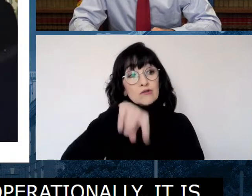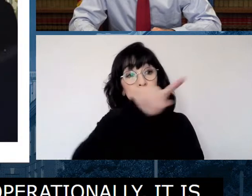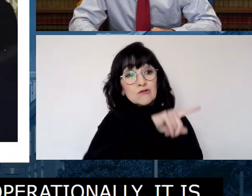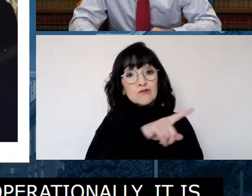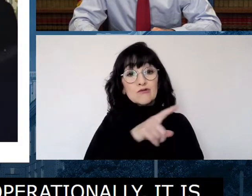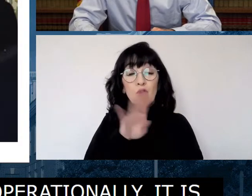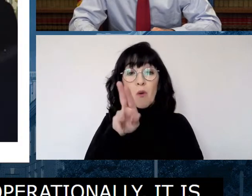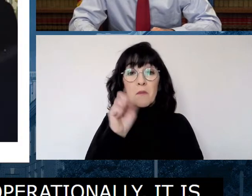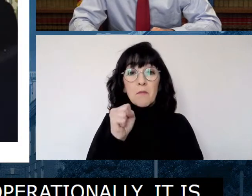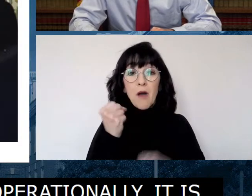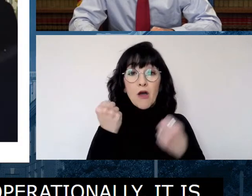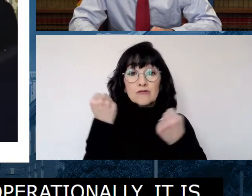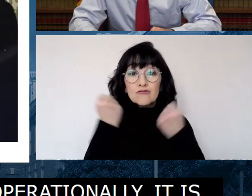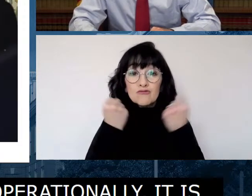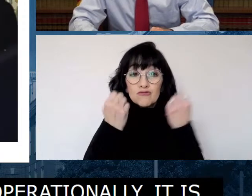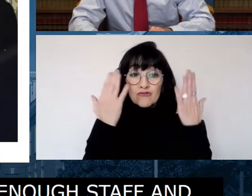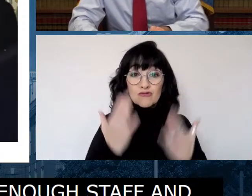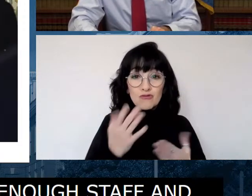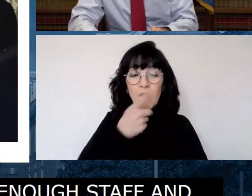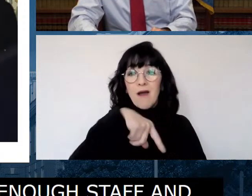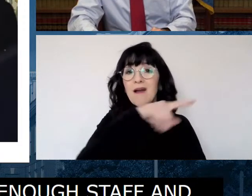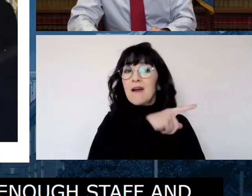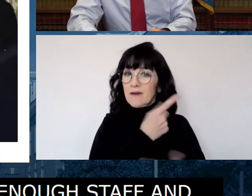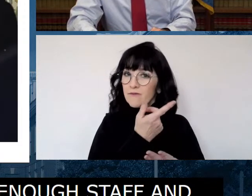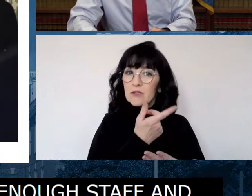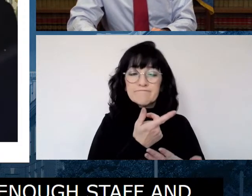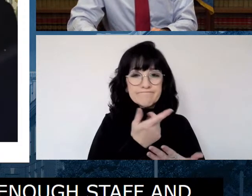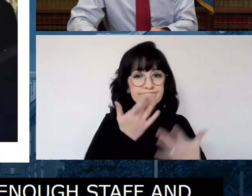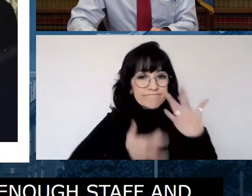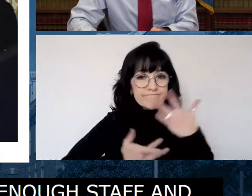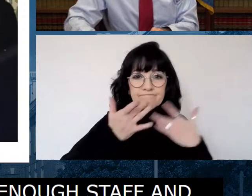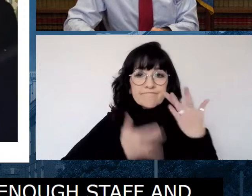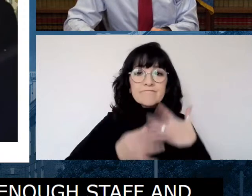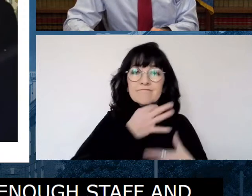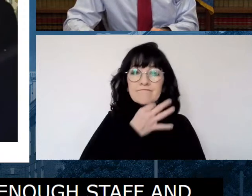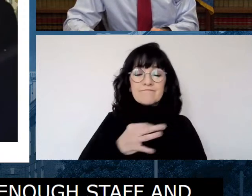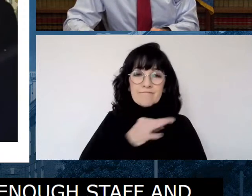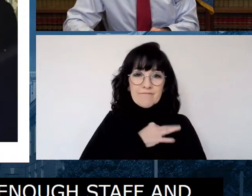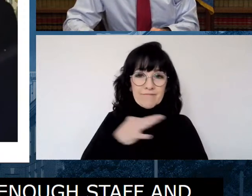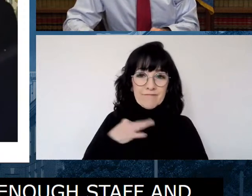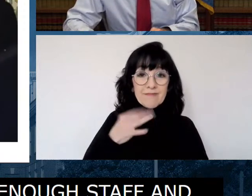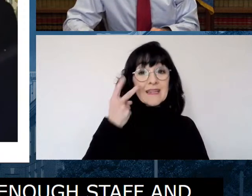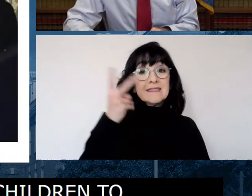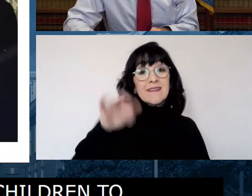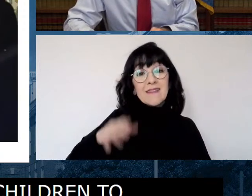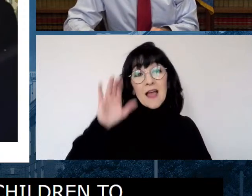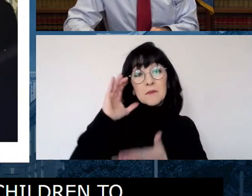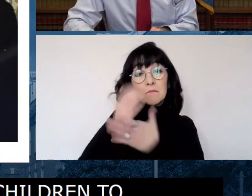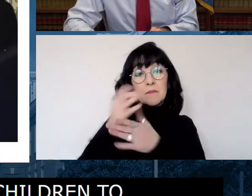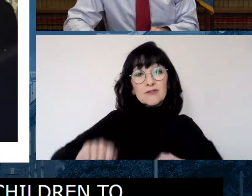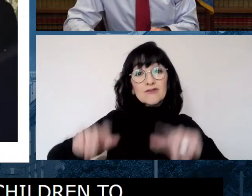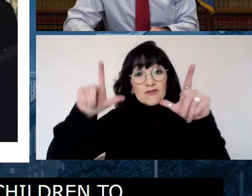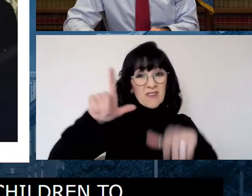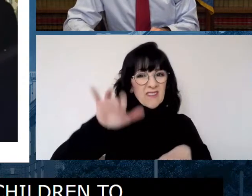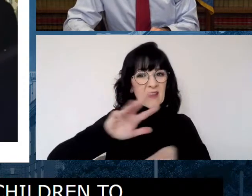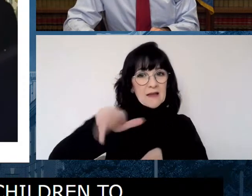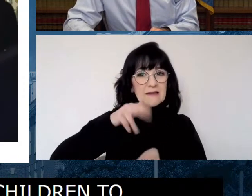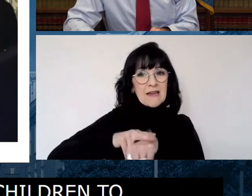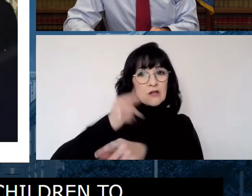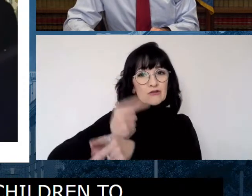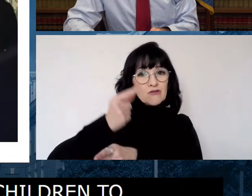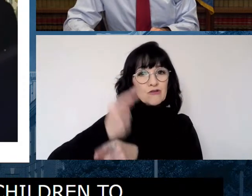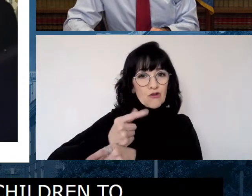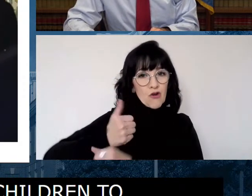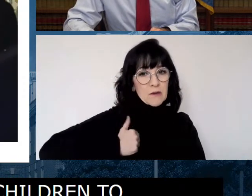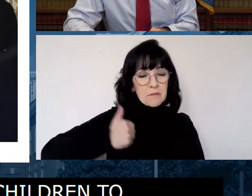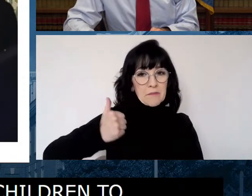our National Guards men and women in the hospitals, working in non-clinical positions, really providing tremendous support to